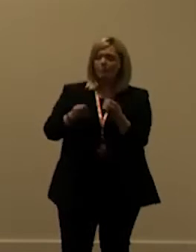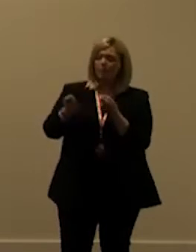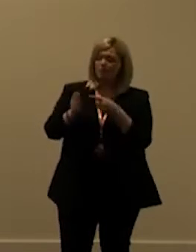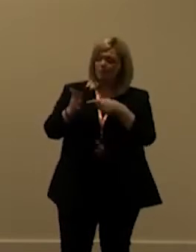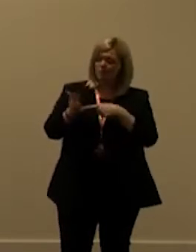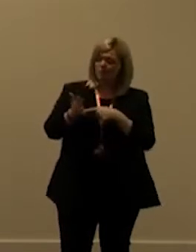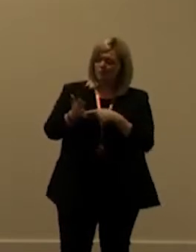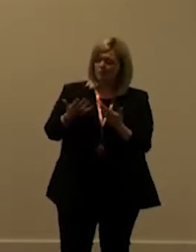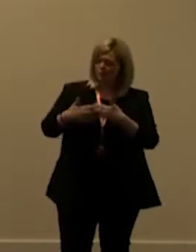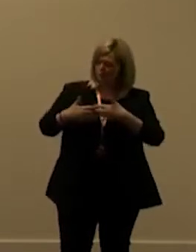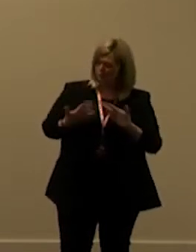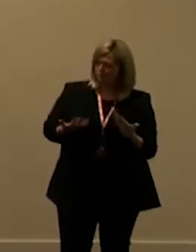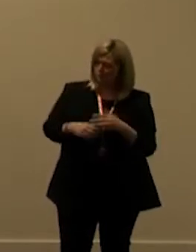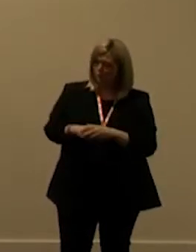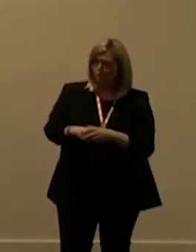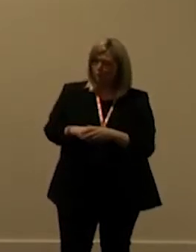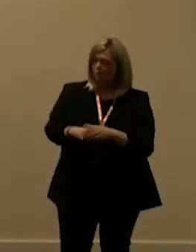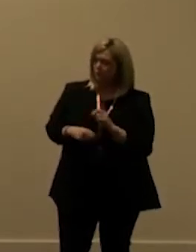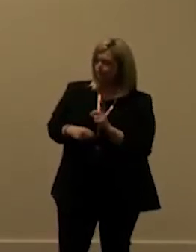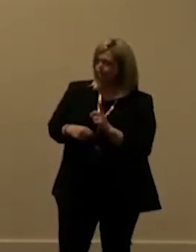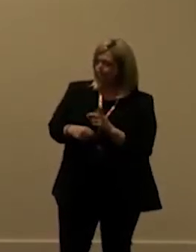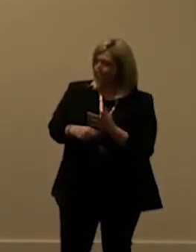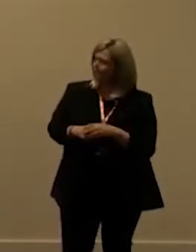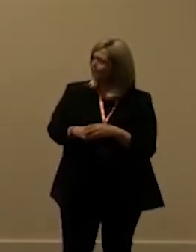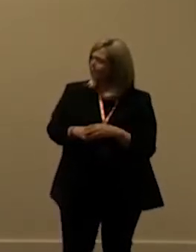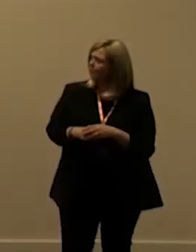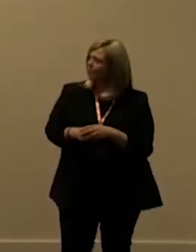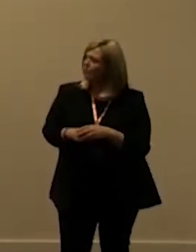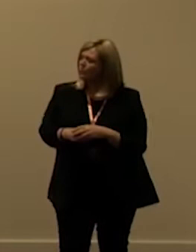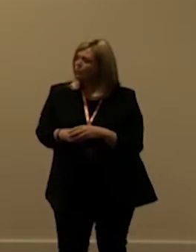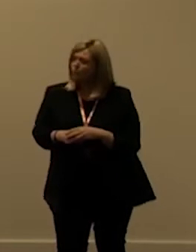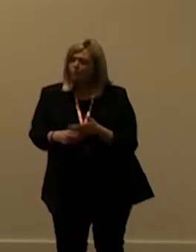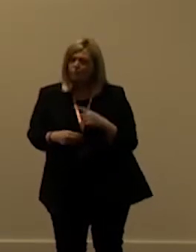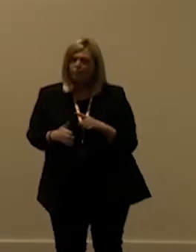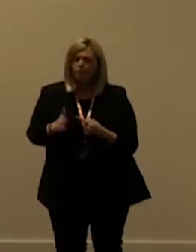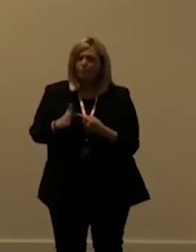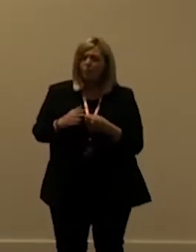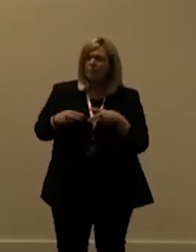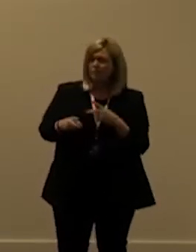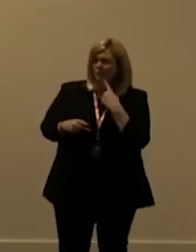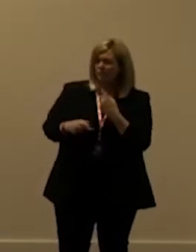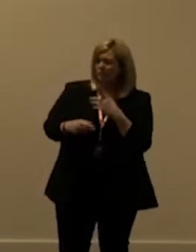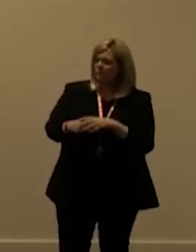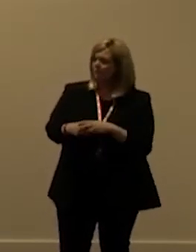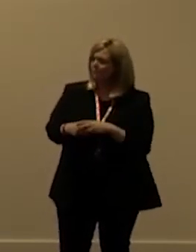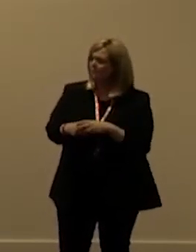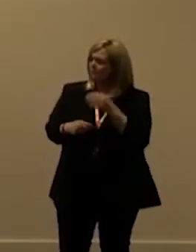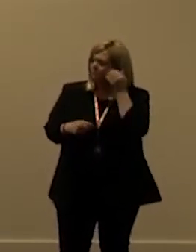IT infrastructure. Now, this has really come about from cloud computing. It's probably the key way of saying it. So